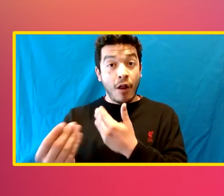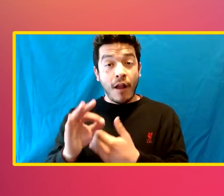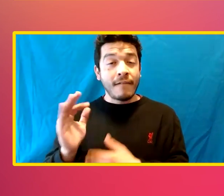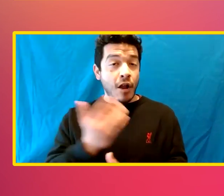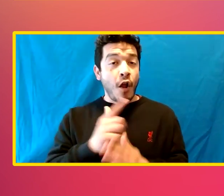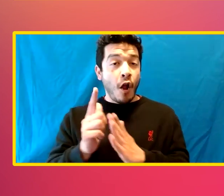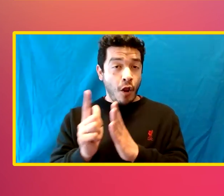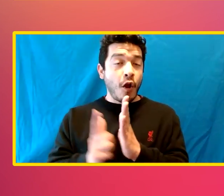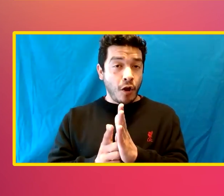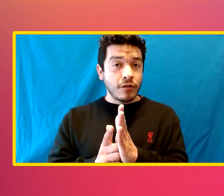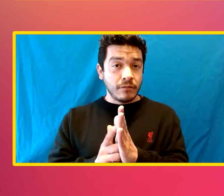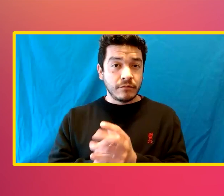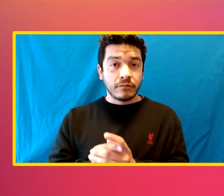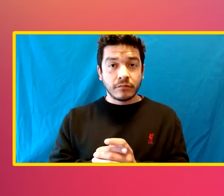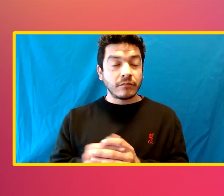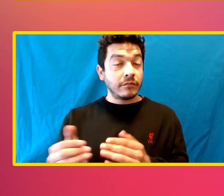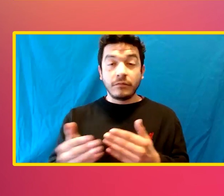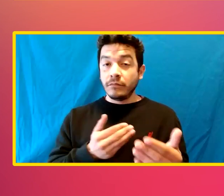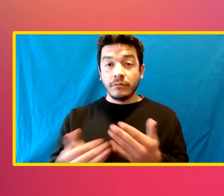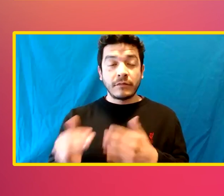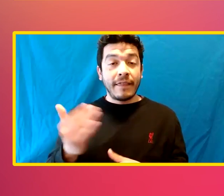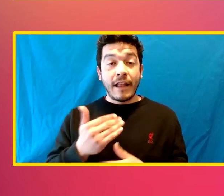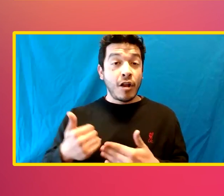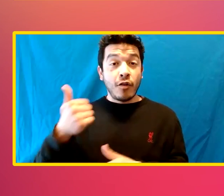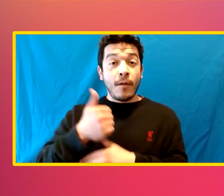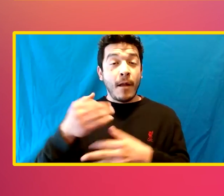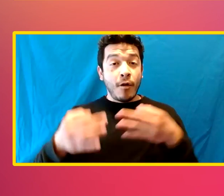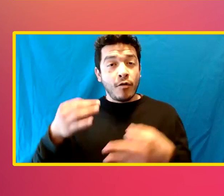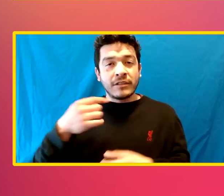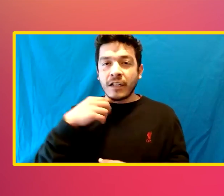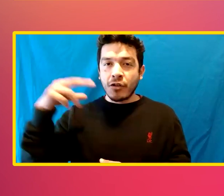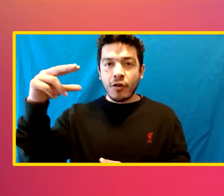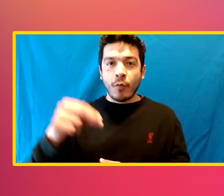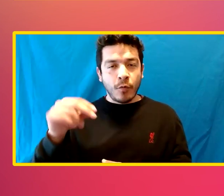out of our law books. Despite the fact that our Supreme Court said, yeah,